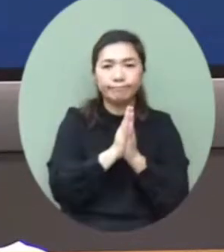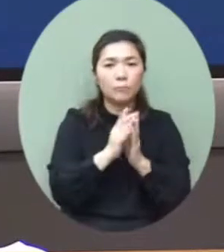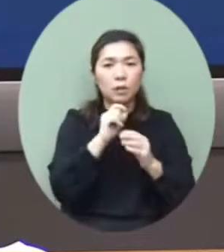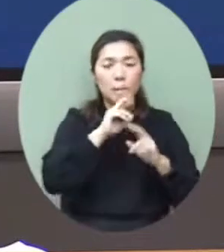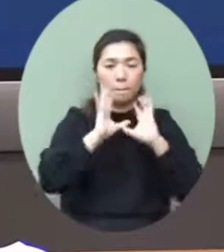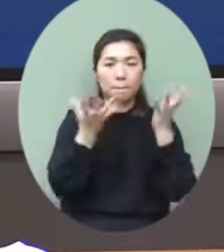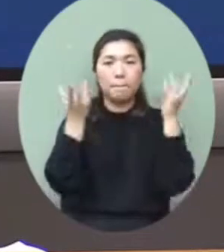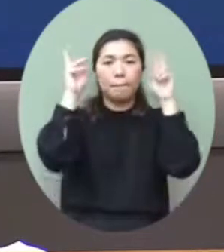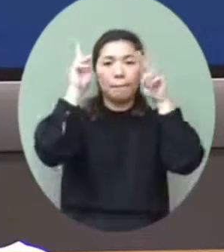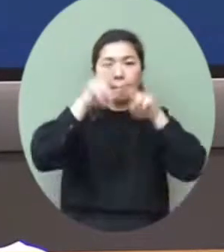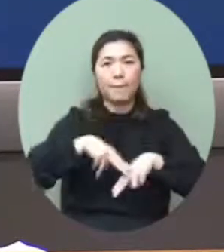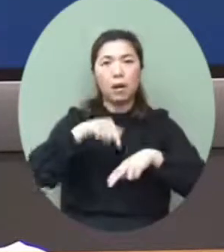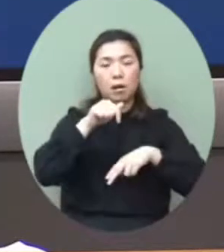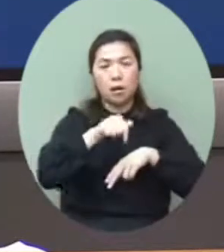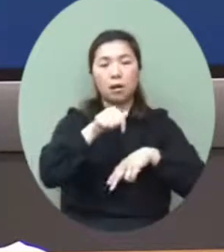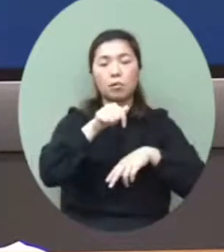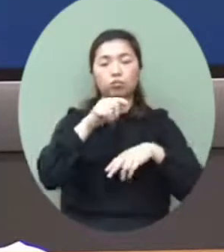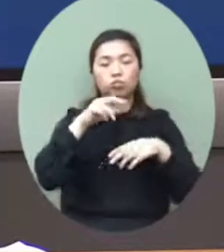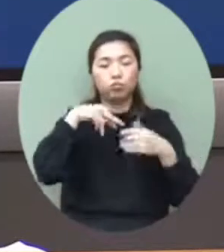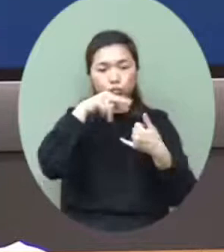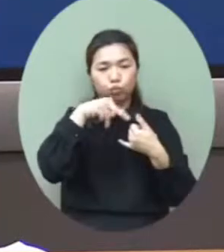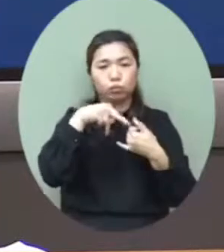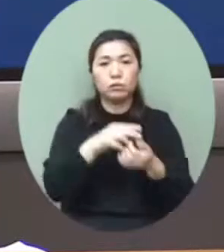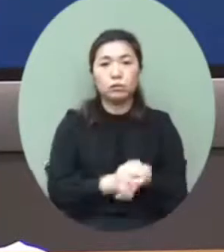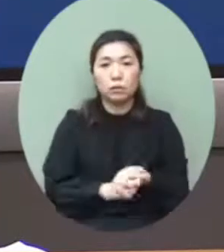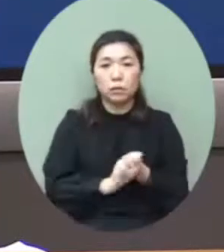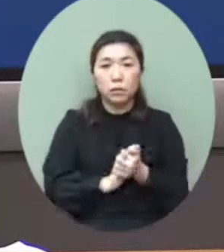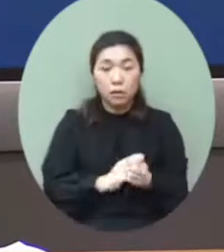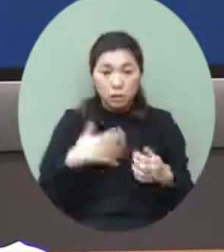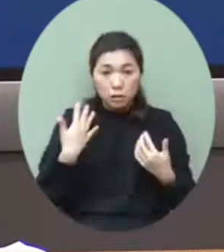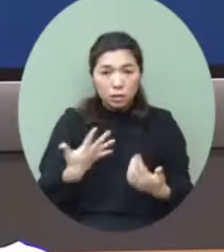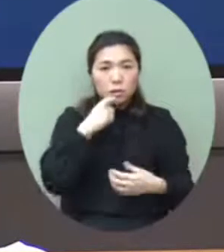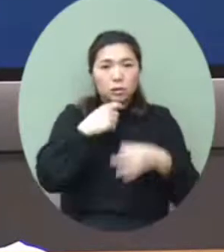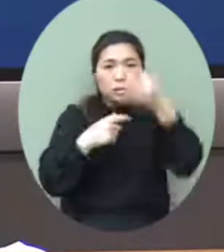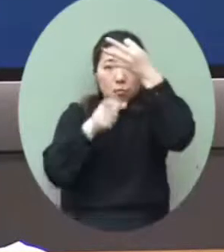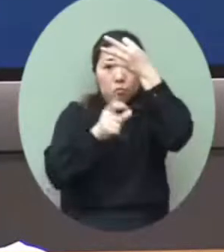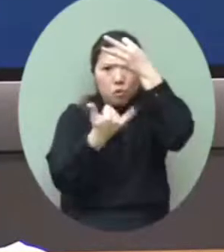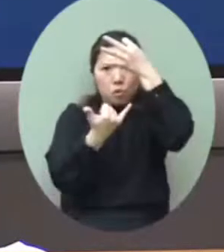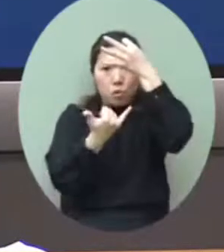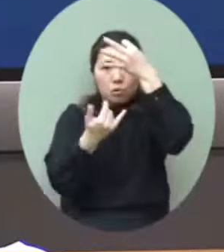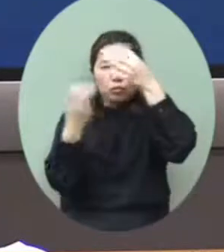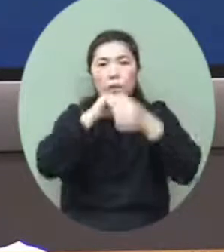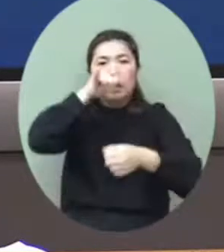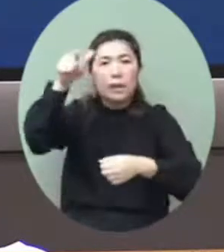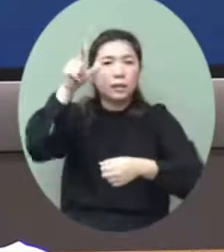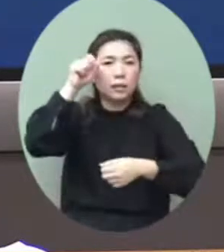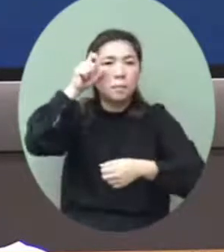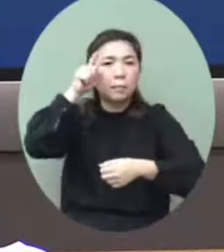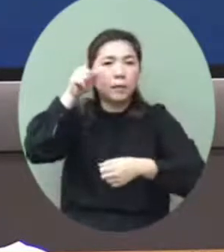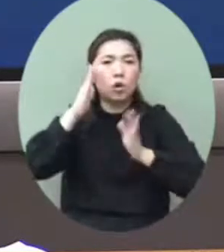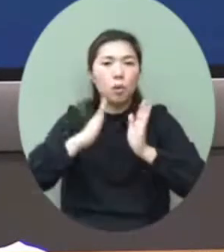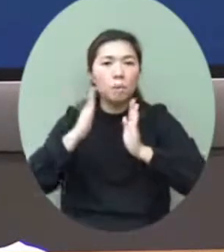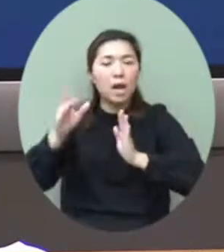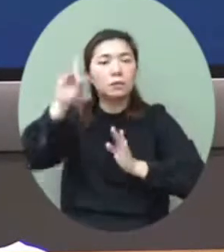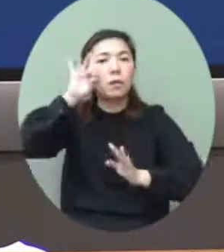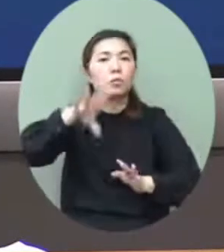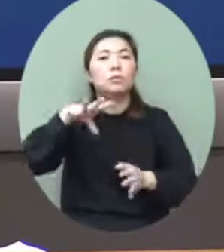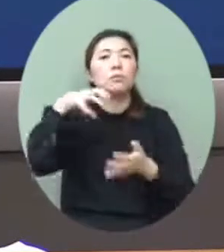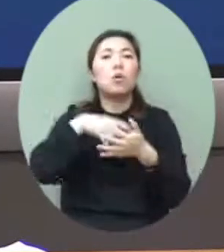100 elderly care homes are willing to adopt this closed-loop management